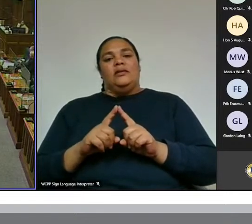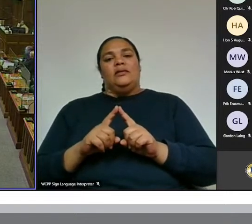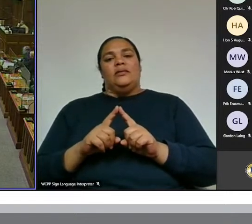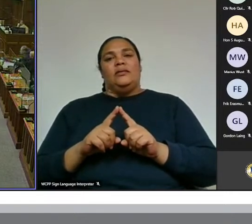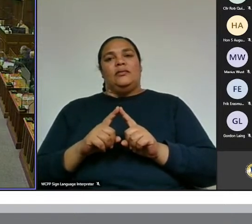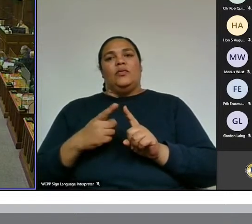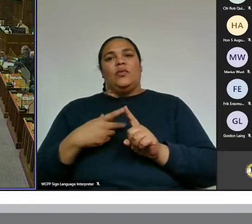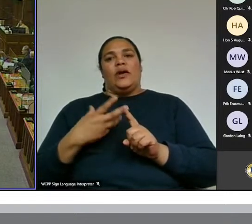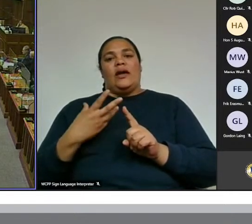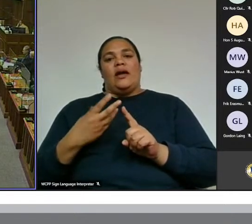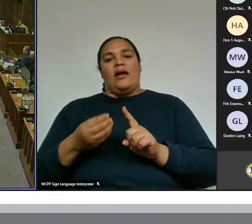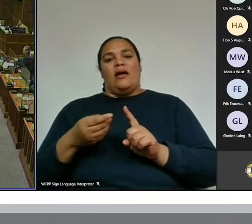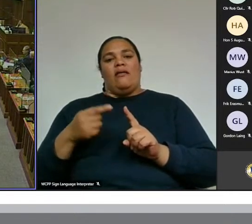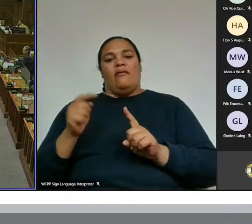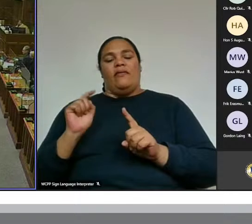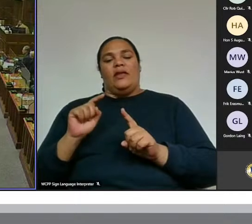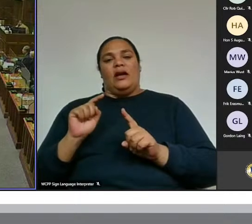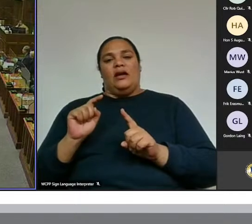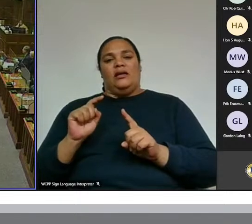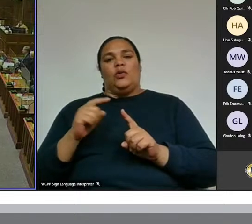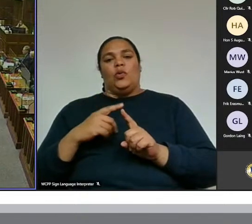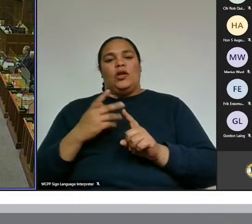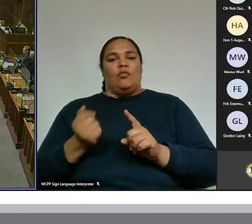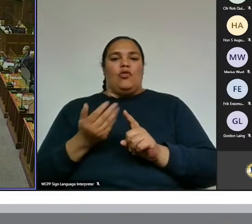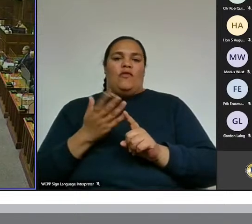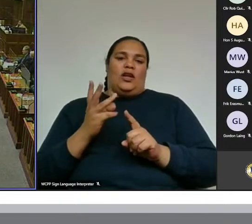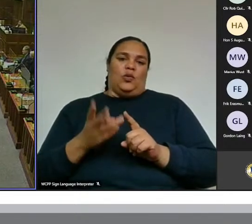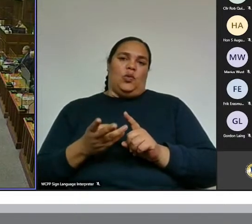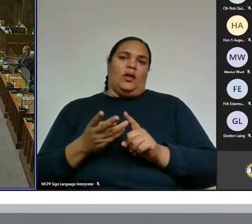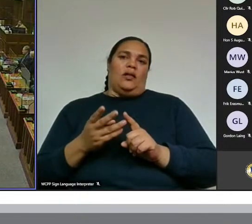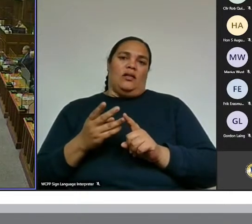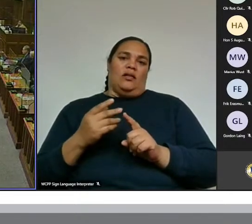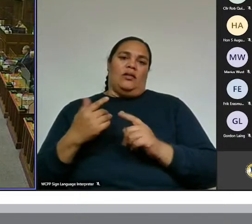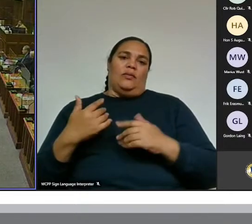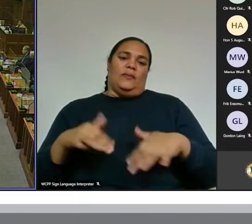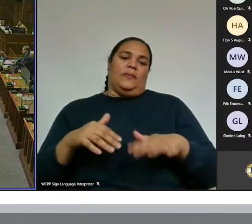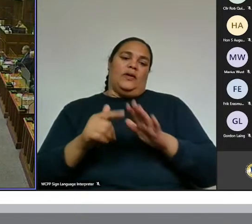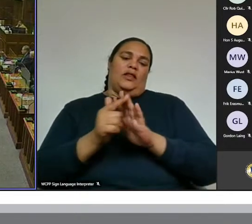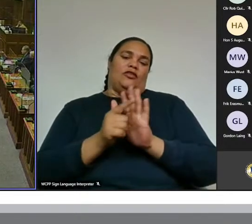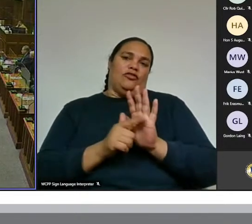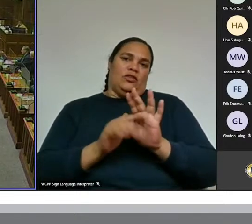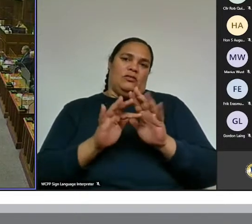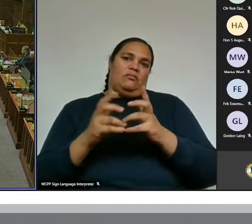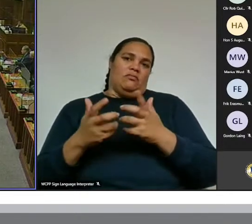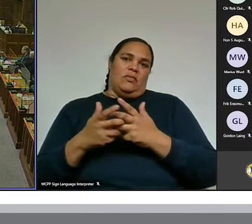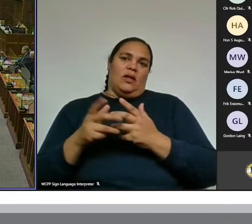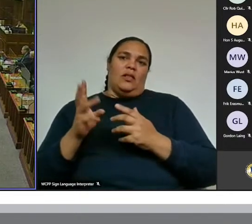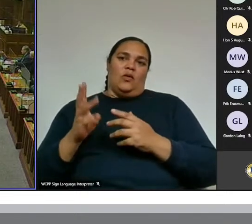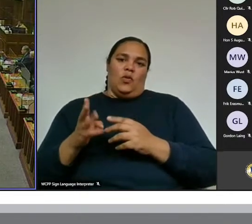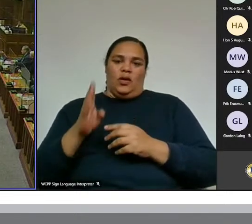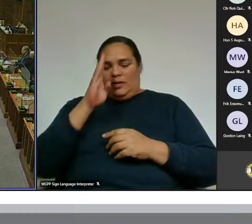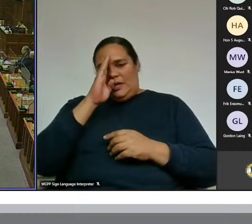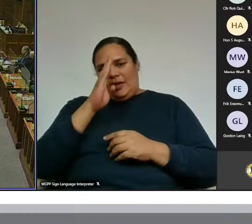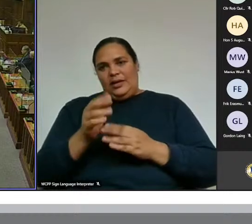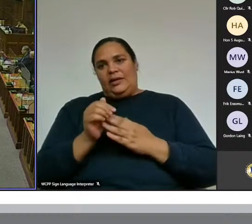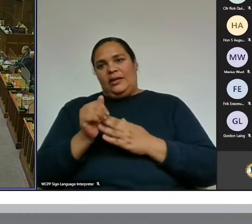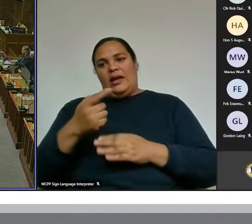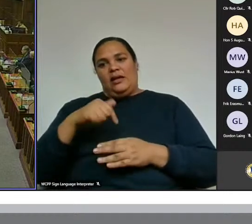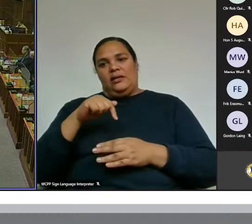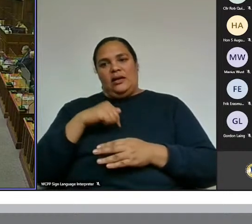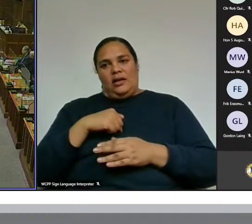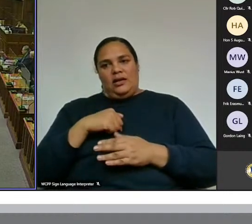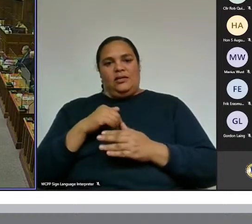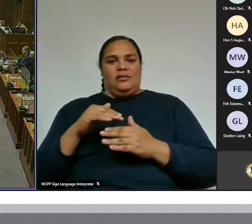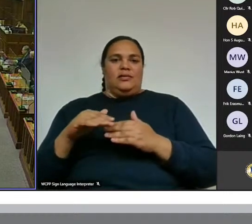and certainly we hope that it will provide a fine piece of legislation that will direct and guide us